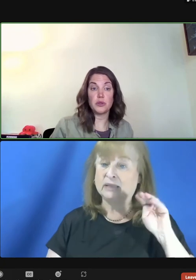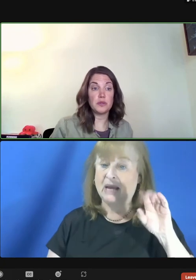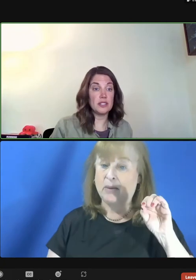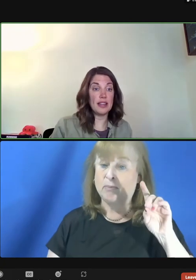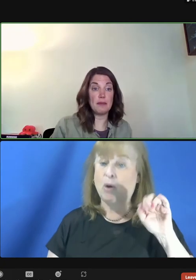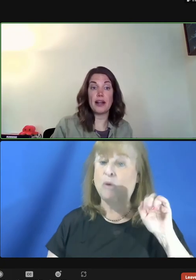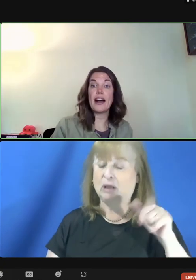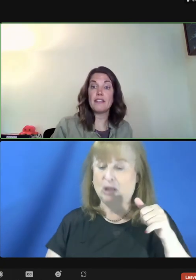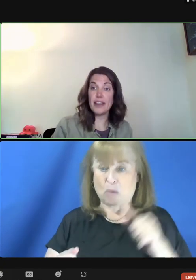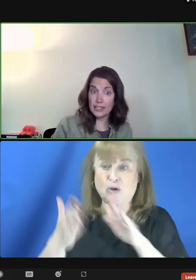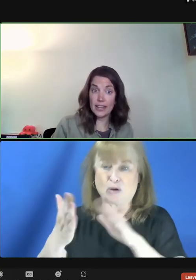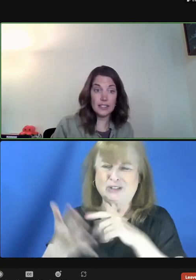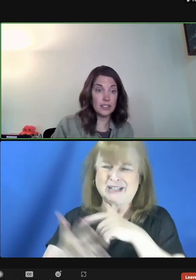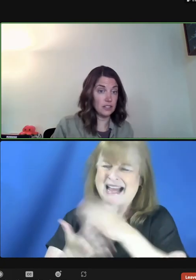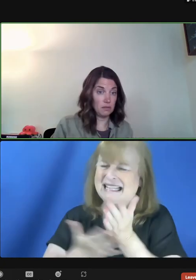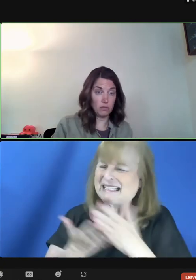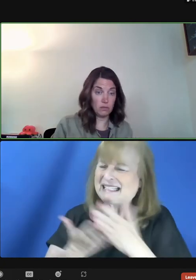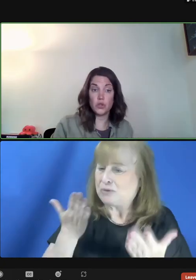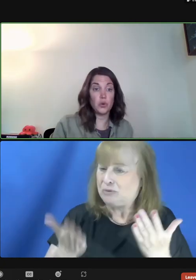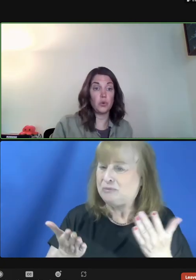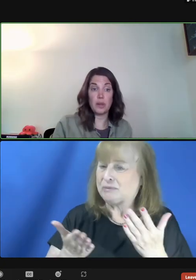because for some students, they might have